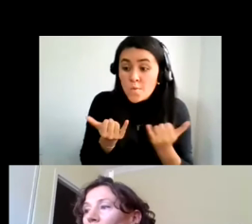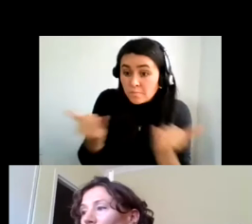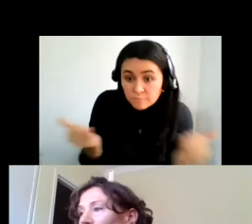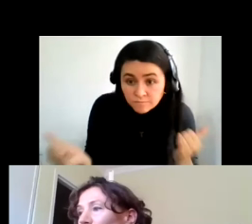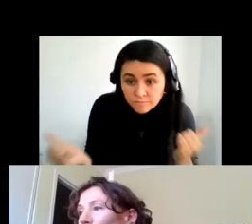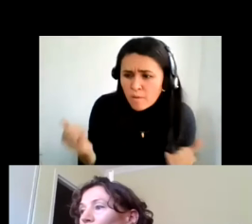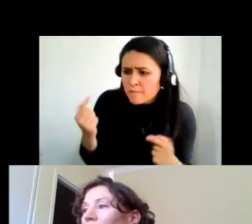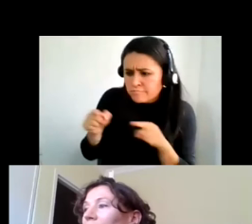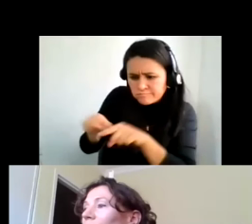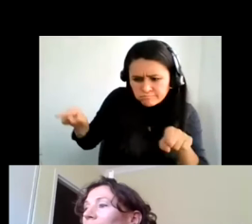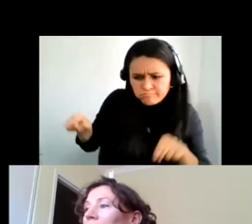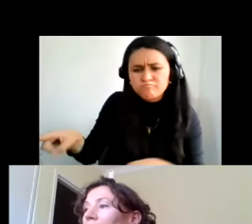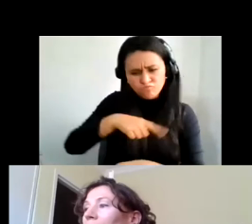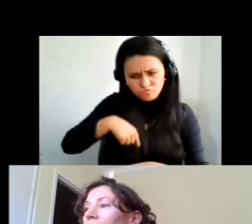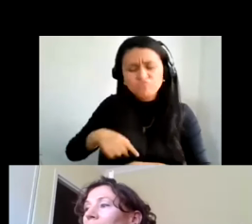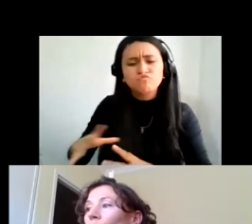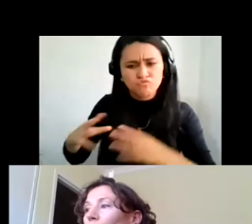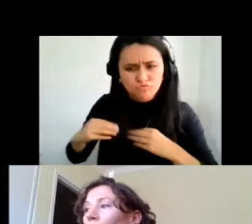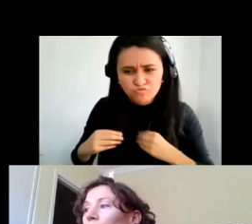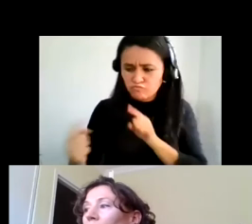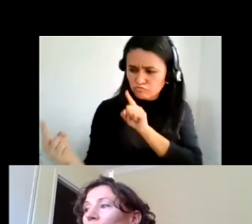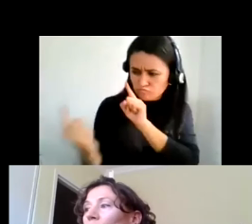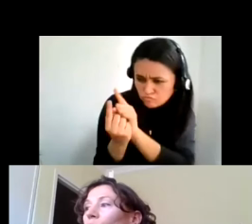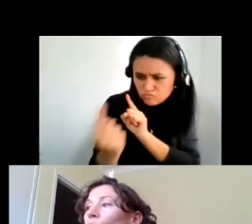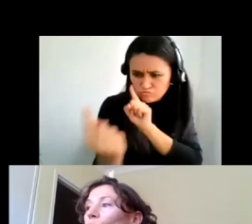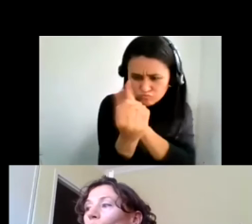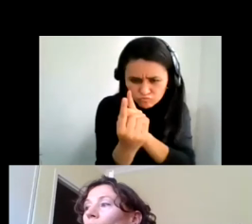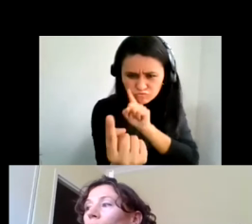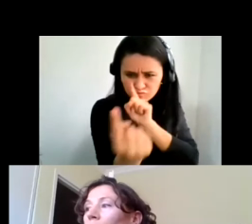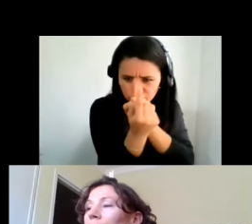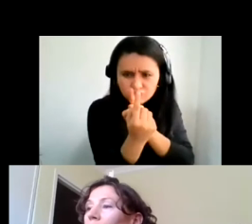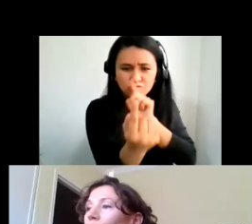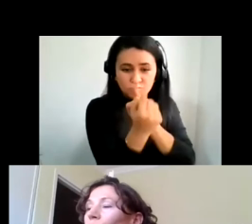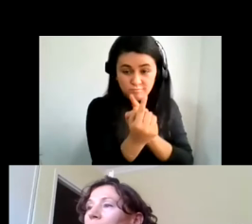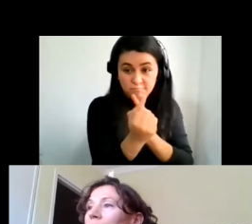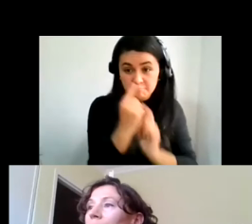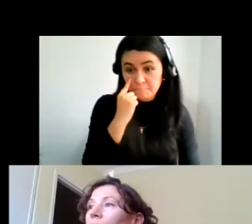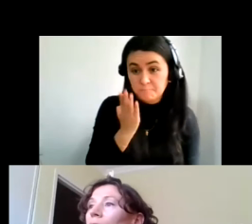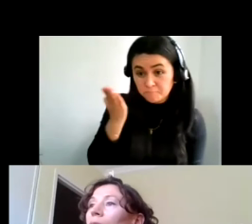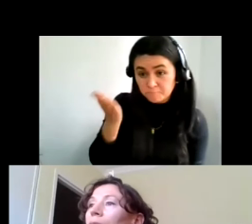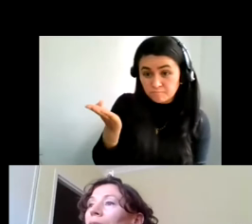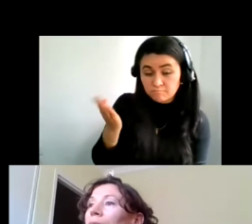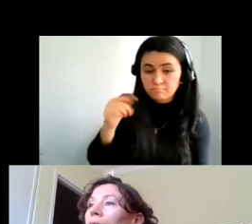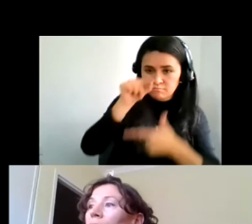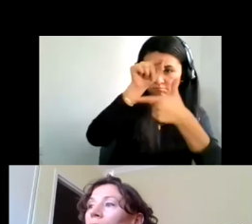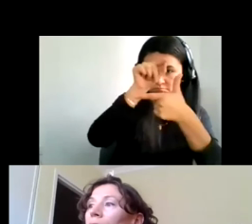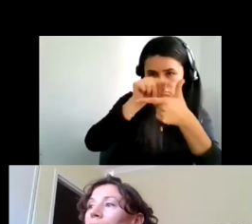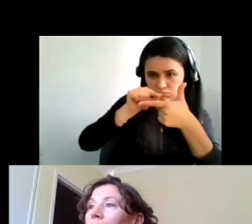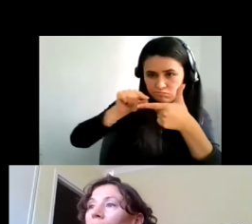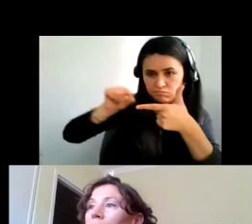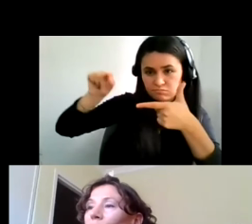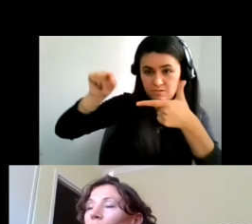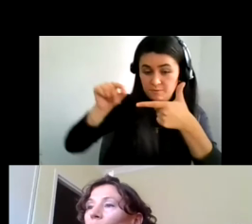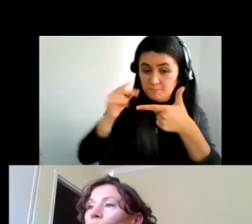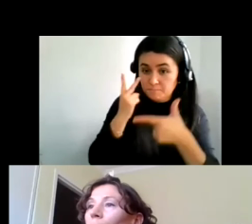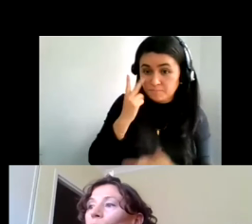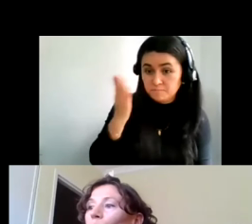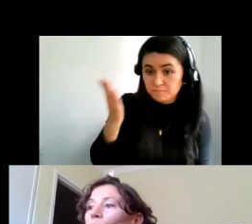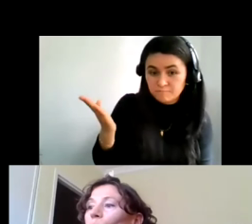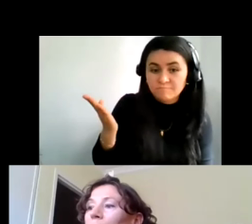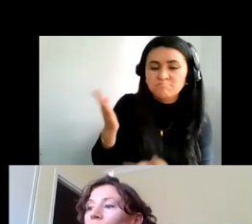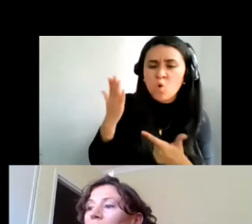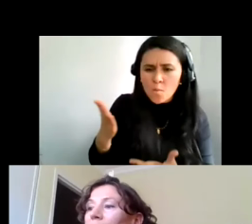A coverage curve, it clearly delineates the target population who do not contact services. In the slides that follow,